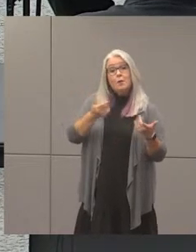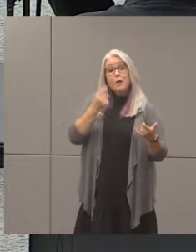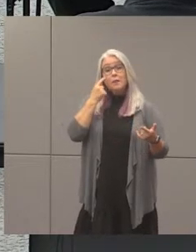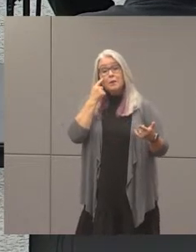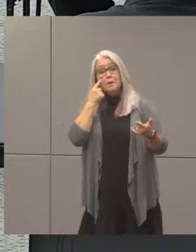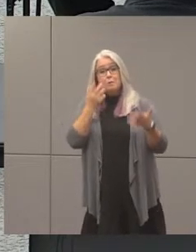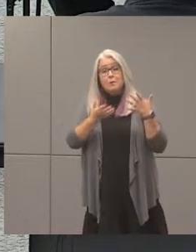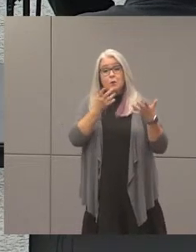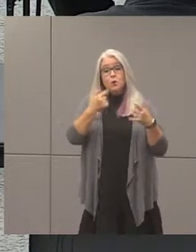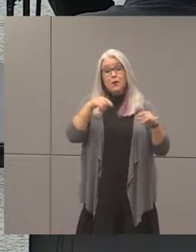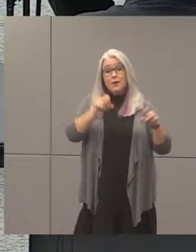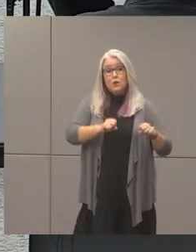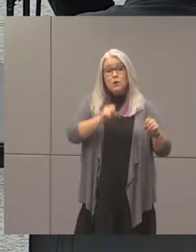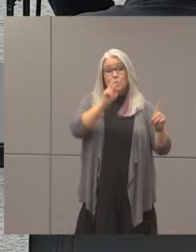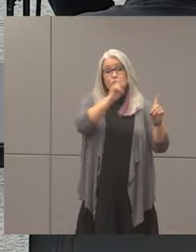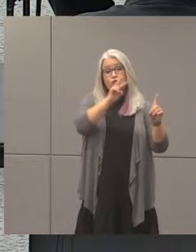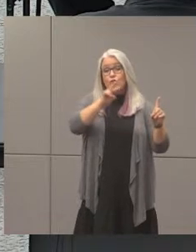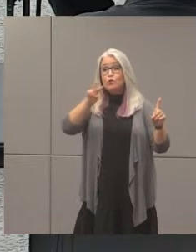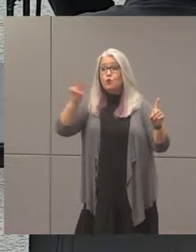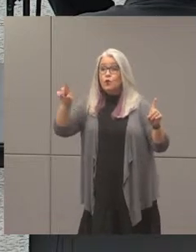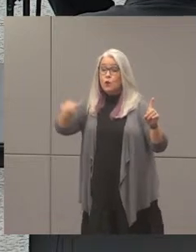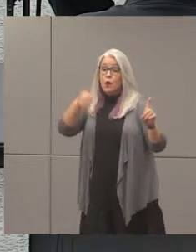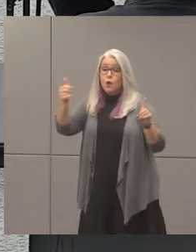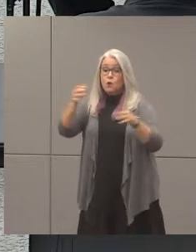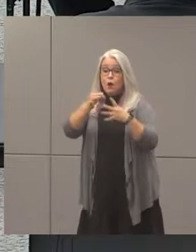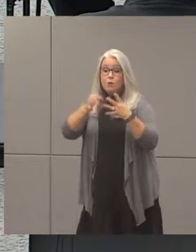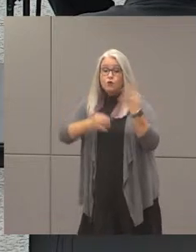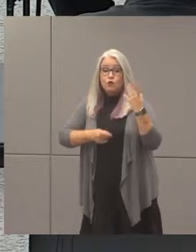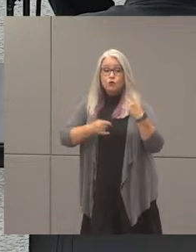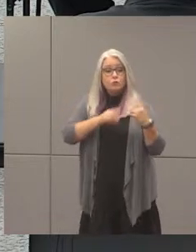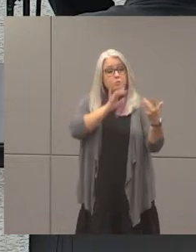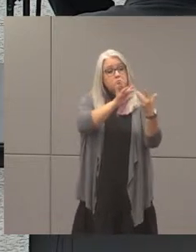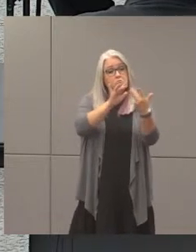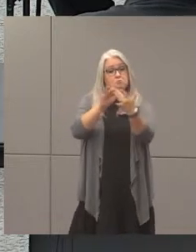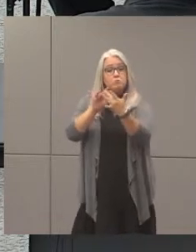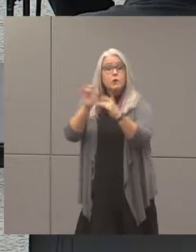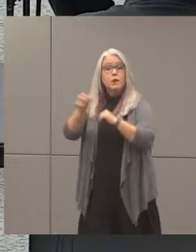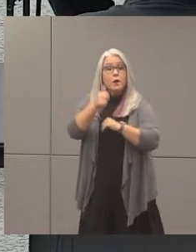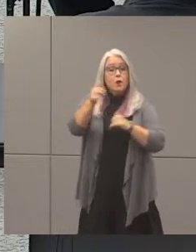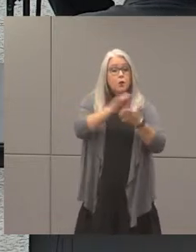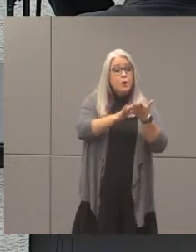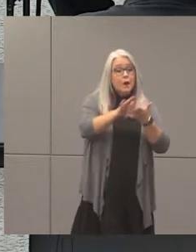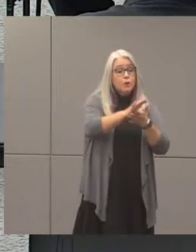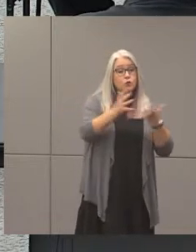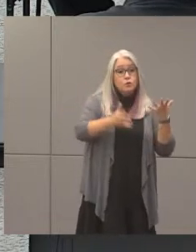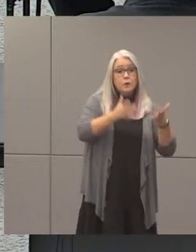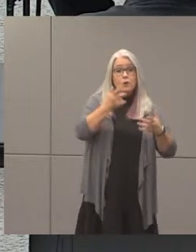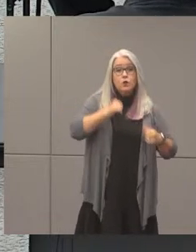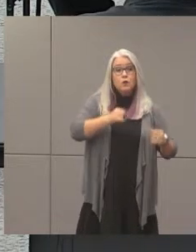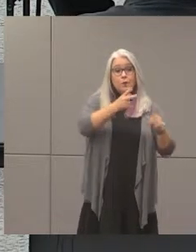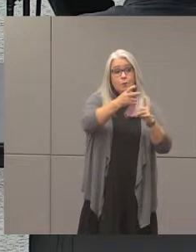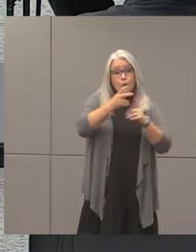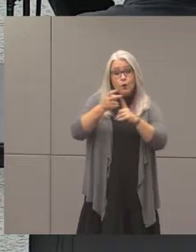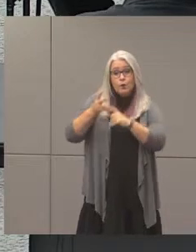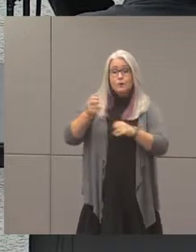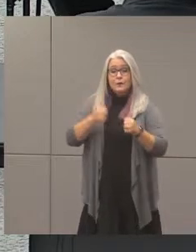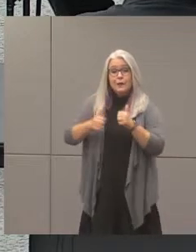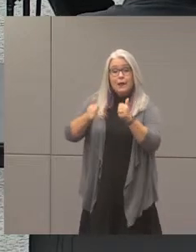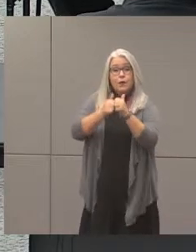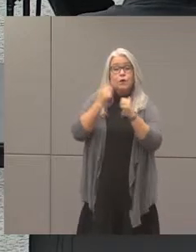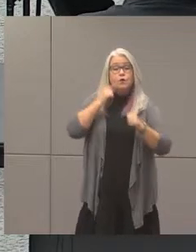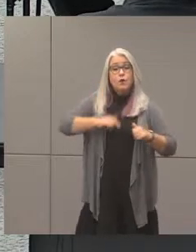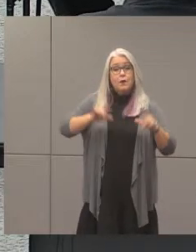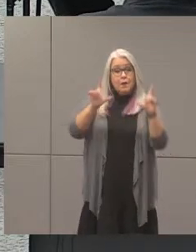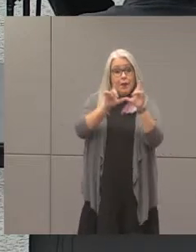Some being get with other colleges and see if you can't pool together for the license. You'd have